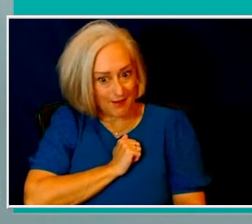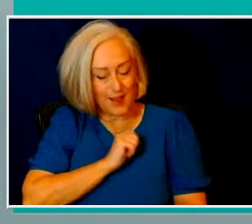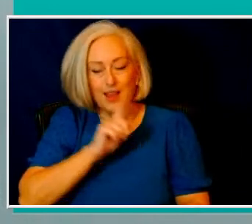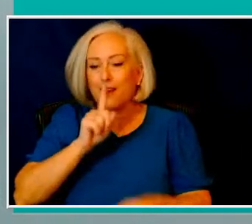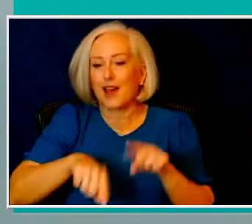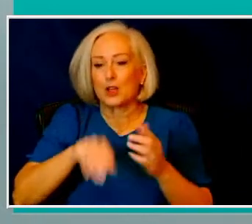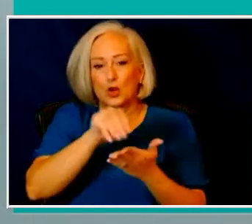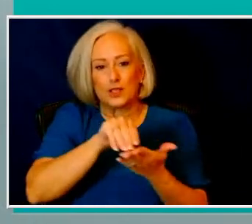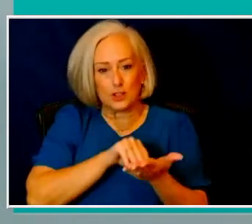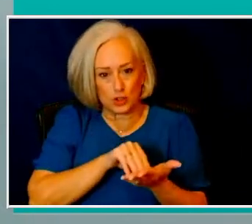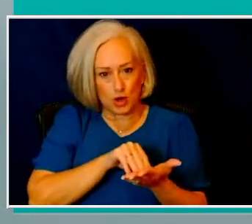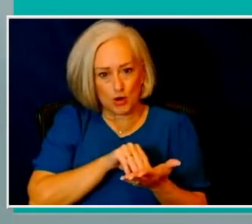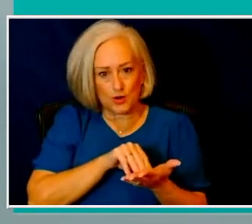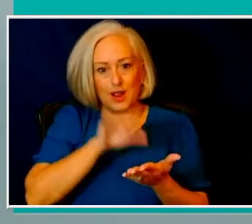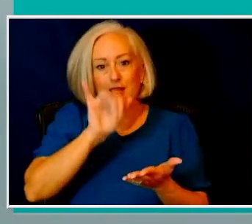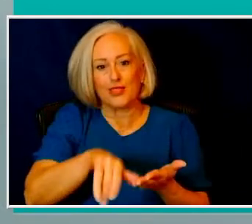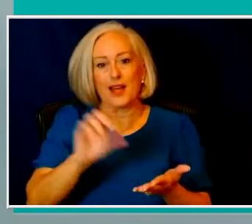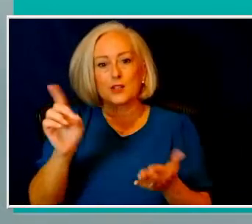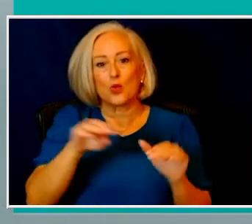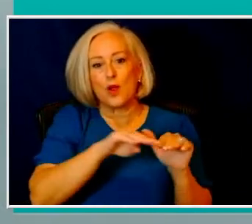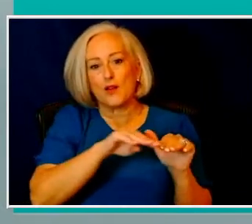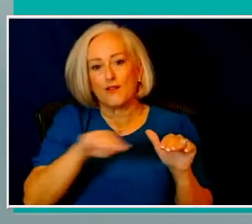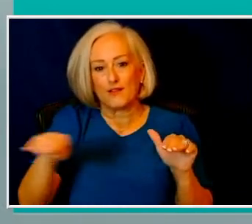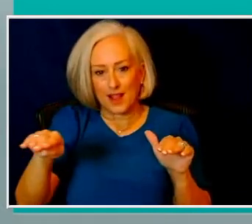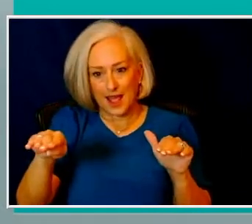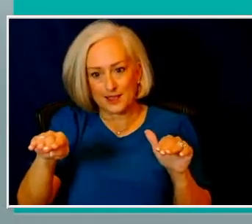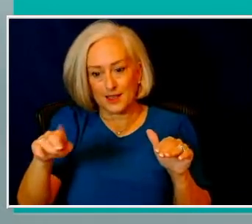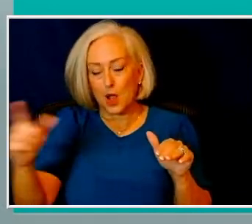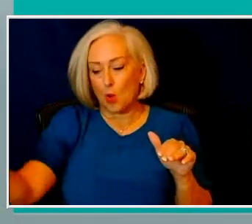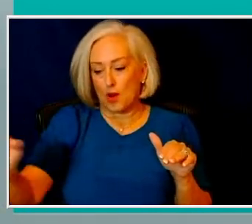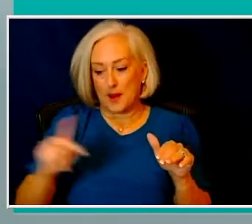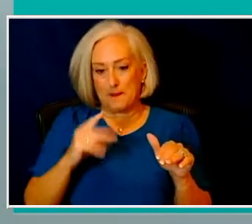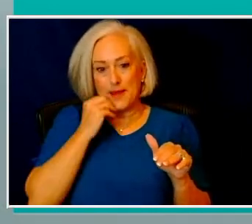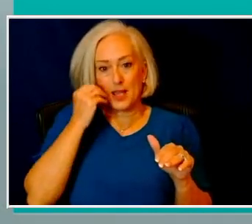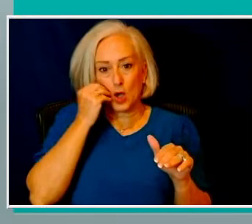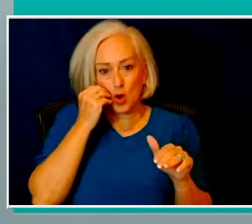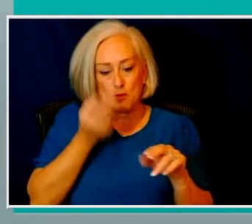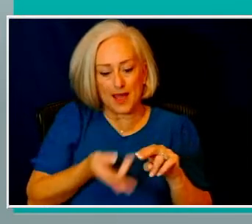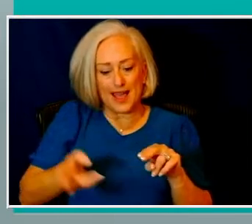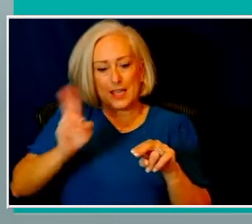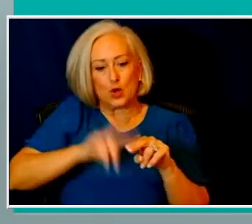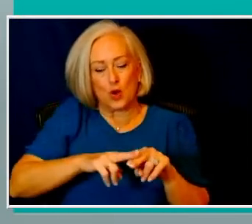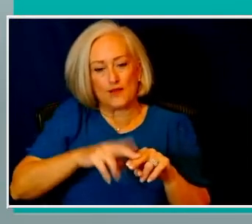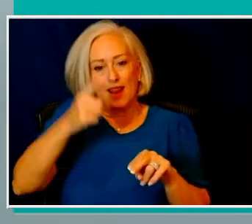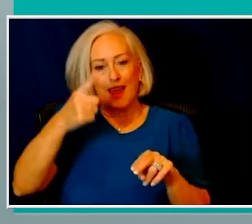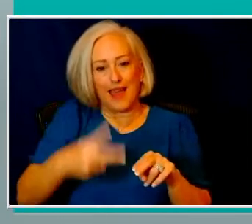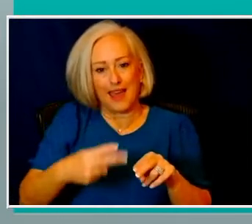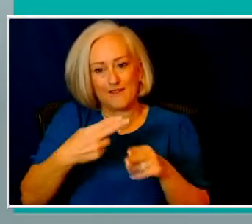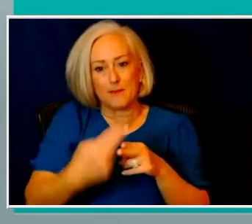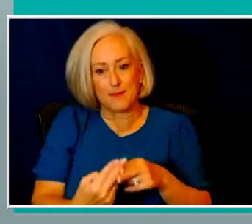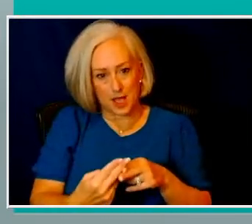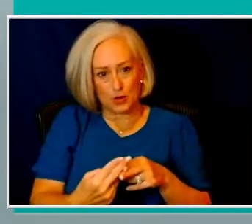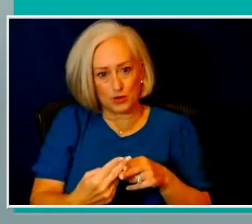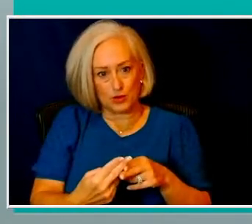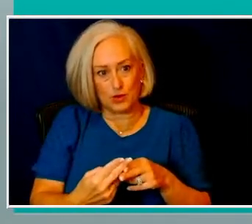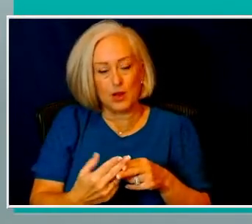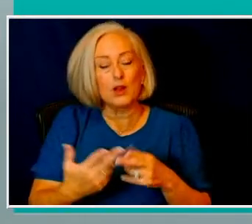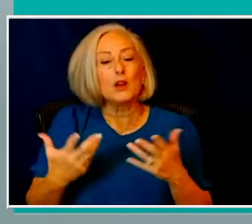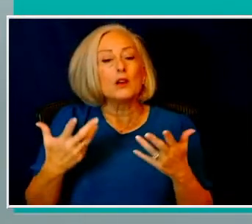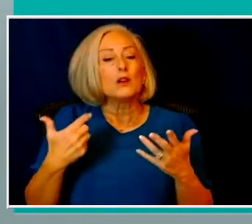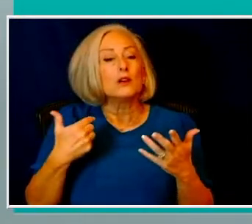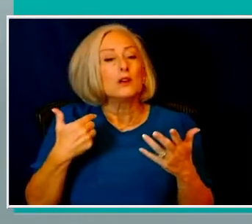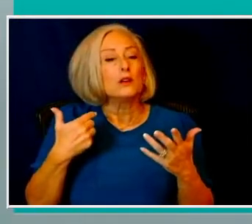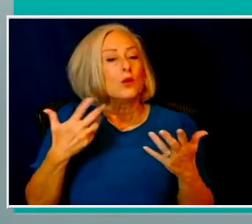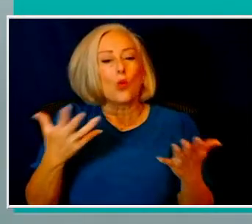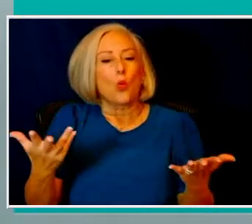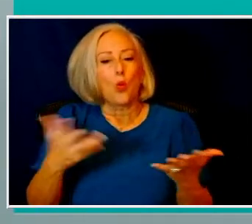the flatness. And I came back and I gained half a pound. So for me, the behavior mod that I learned was